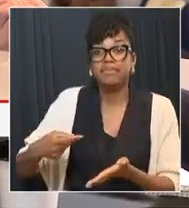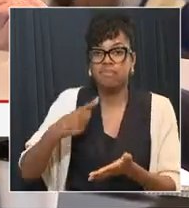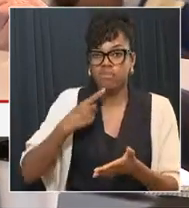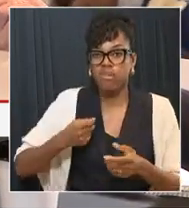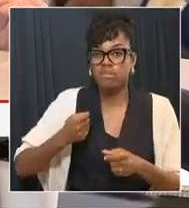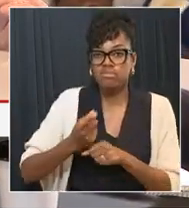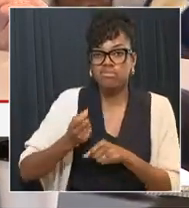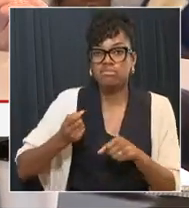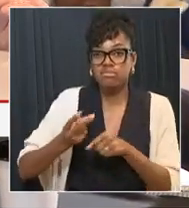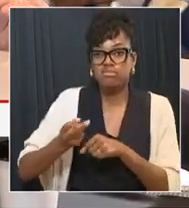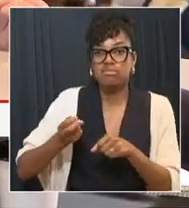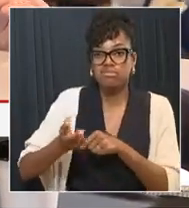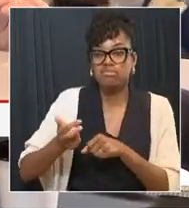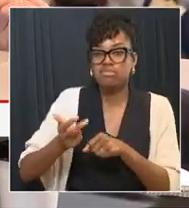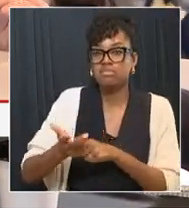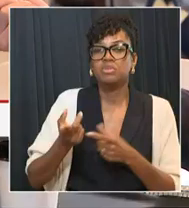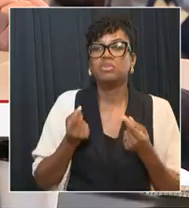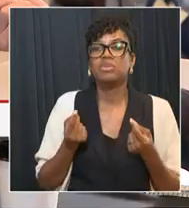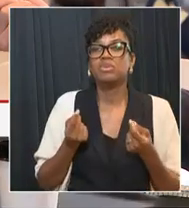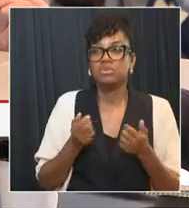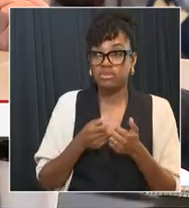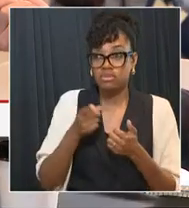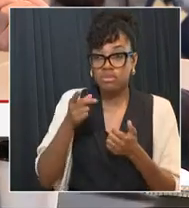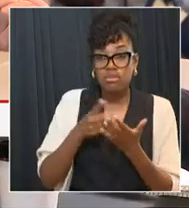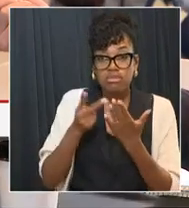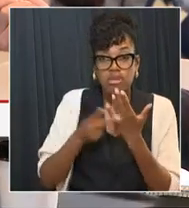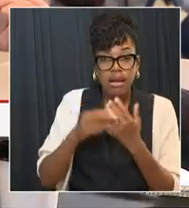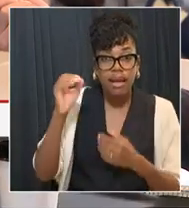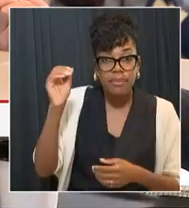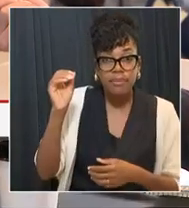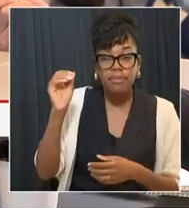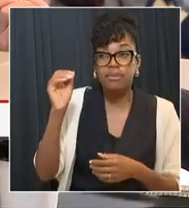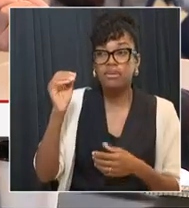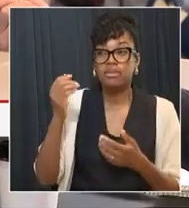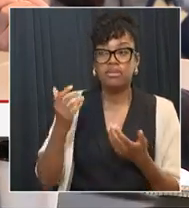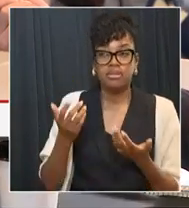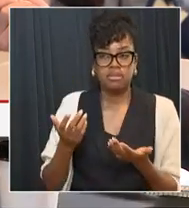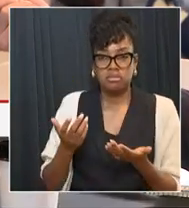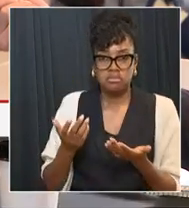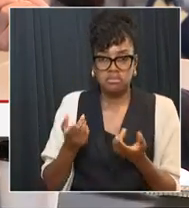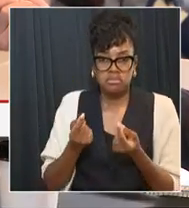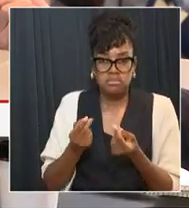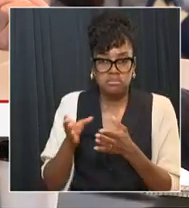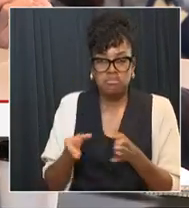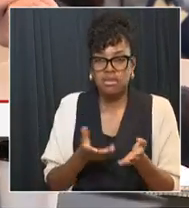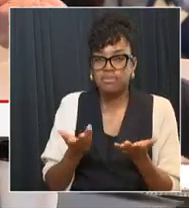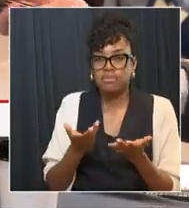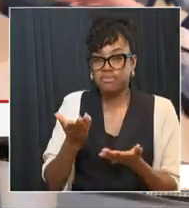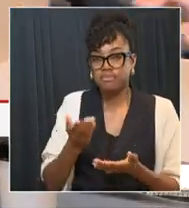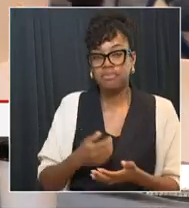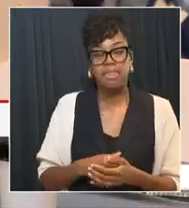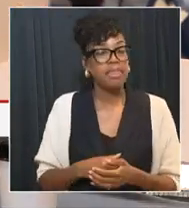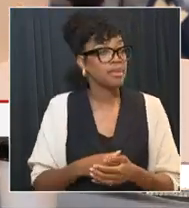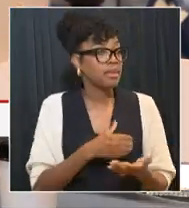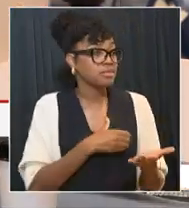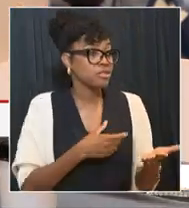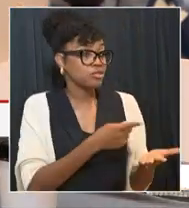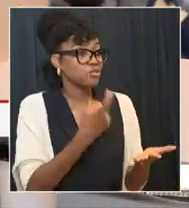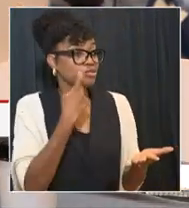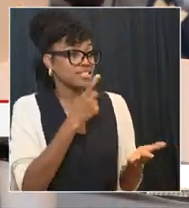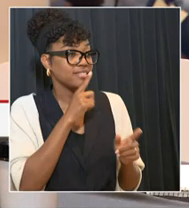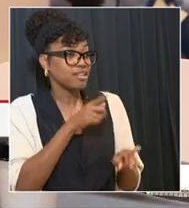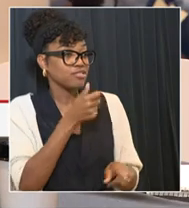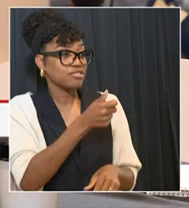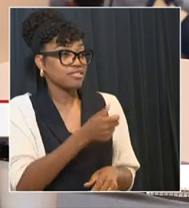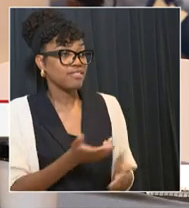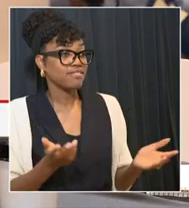agenda, and those programs need to stay at lower levels than they've been in years past. I think you just answered your